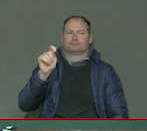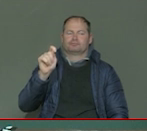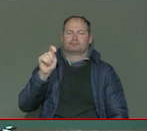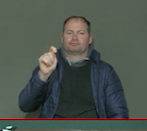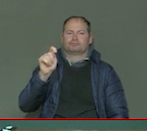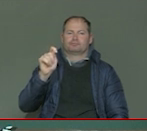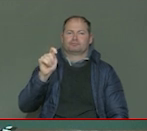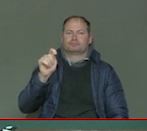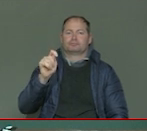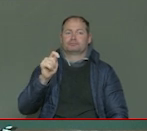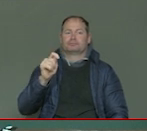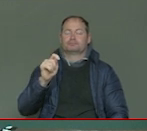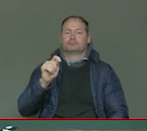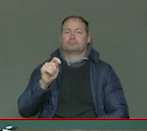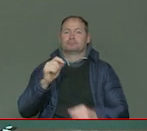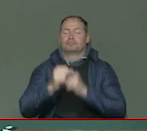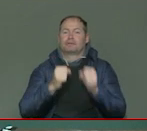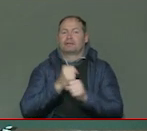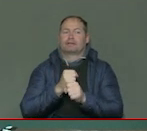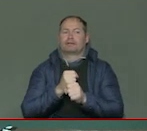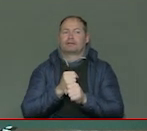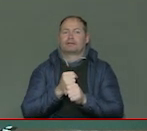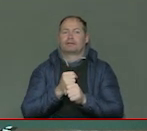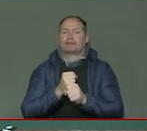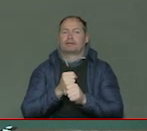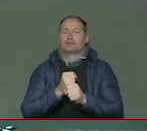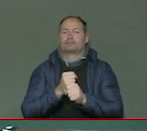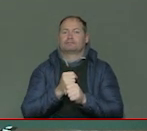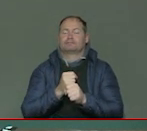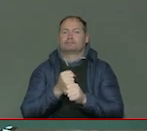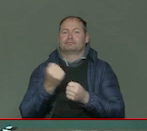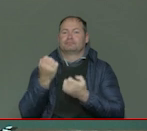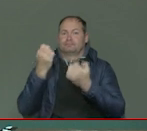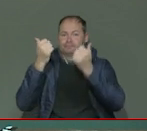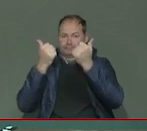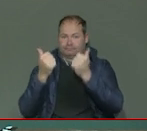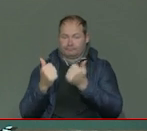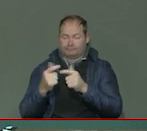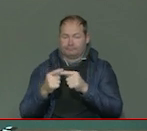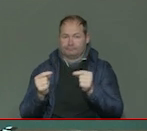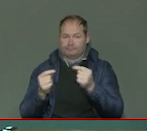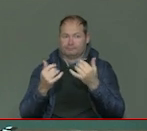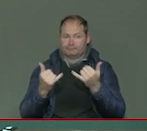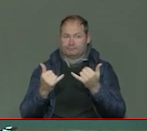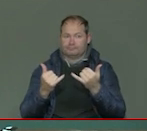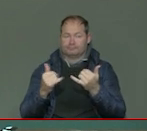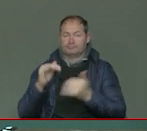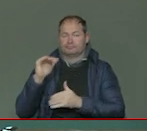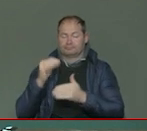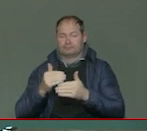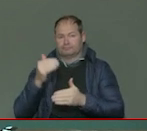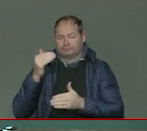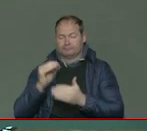at the end of the financial year, I will add it to my bank account, that figure, and I will also add it to my